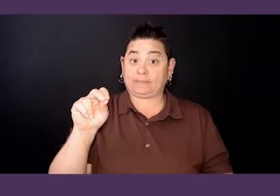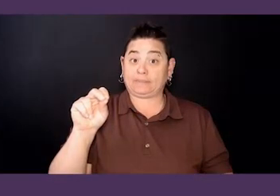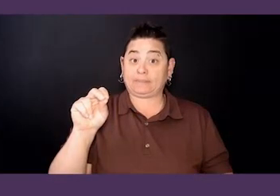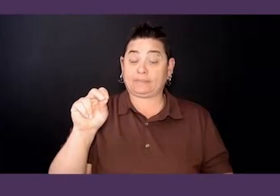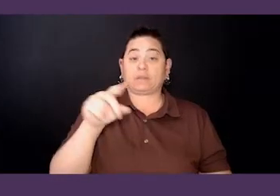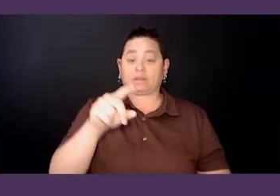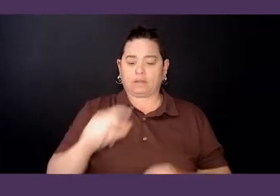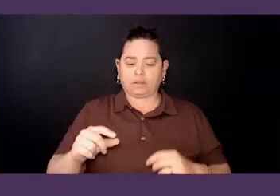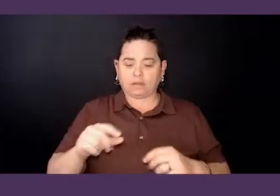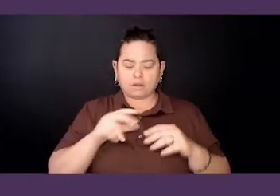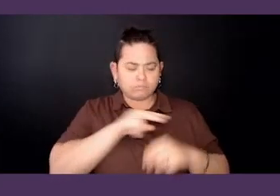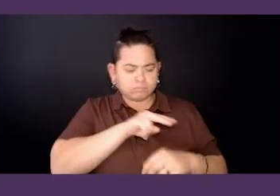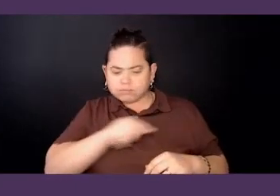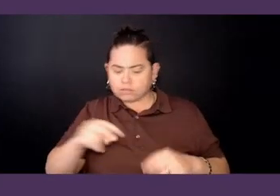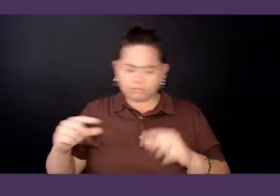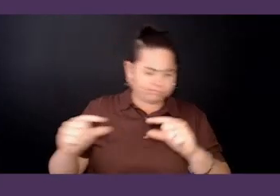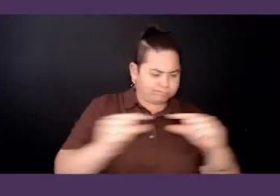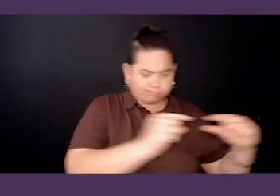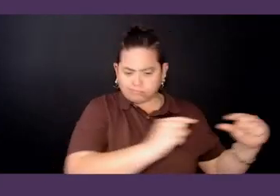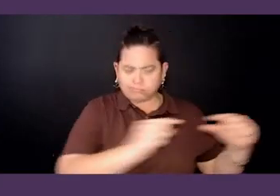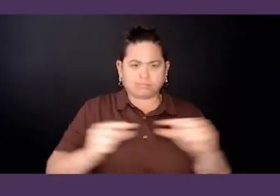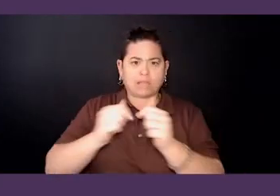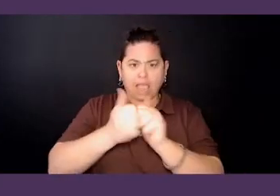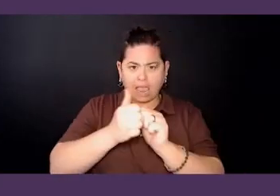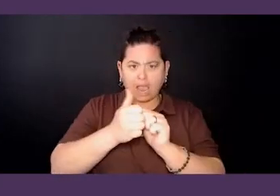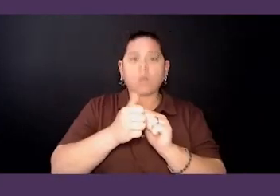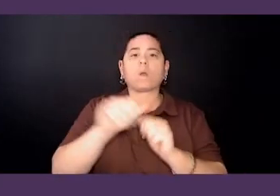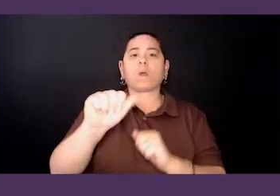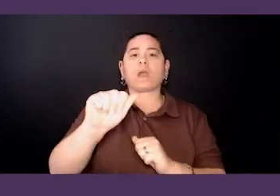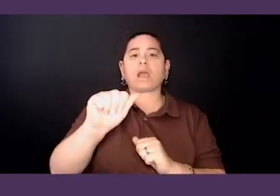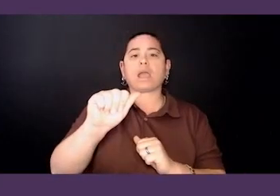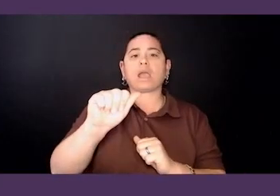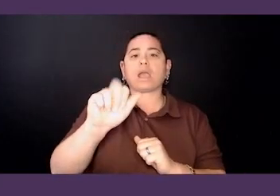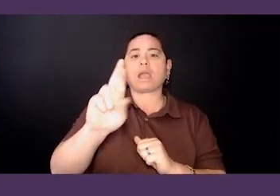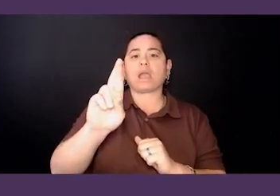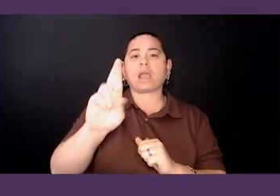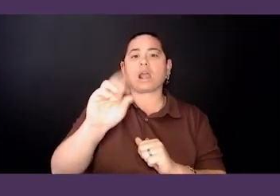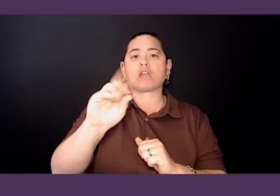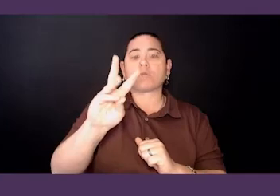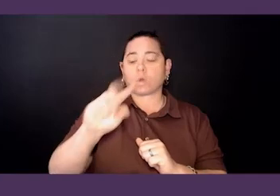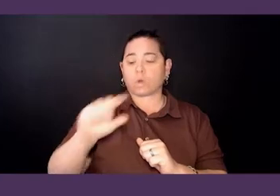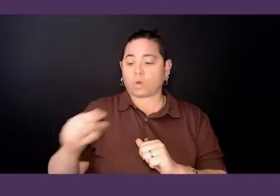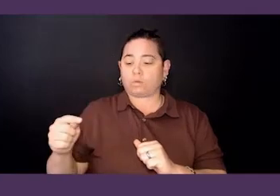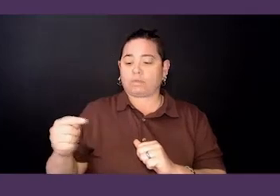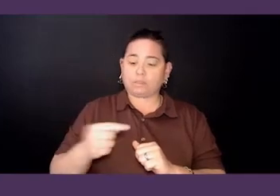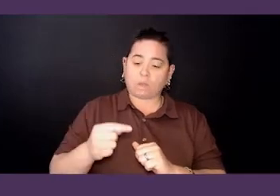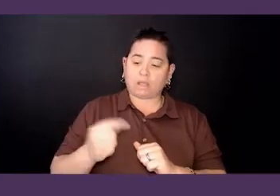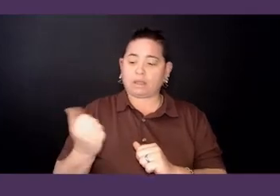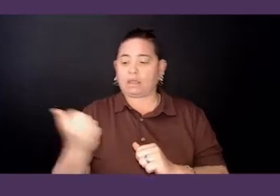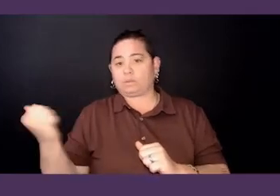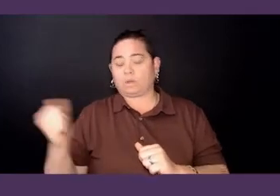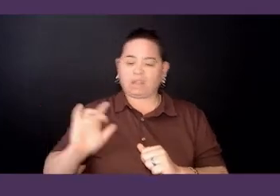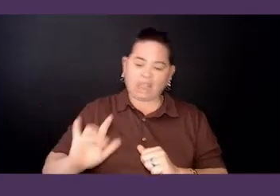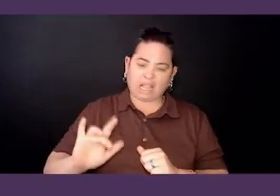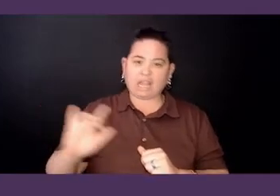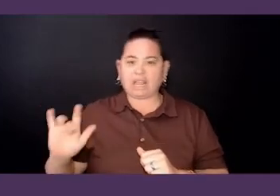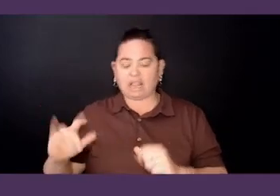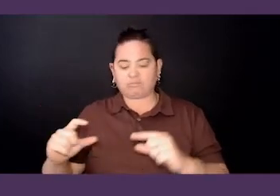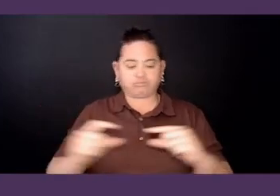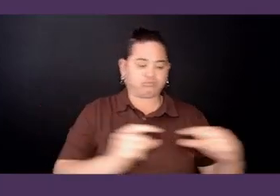There are over 30 categories to choose from. To navigate between categories, click this